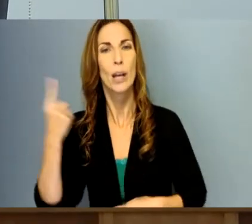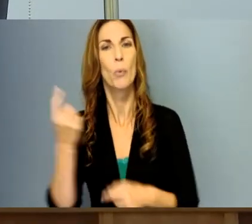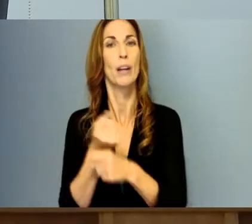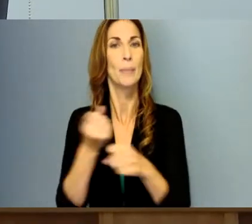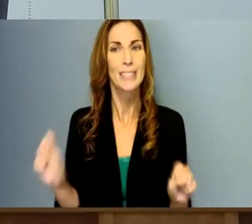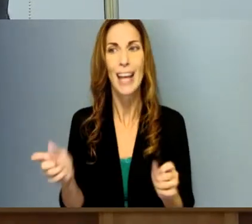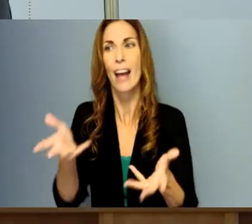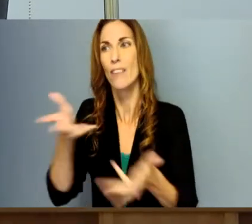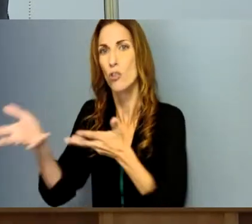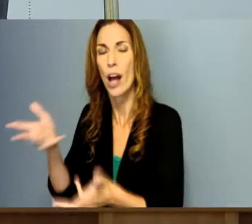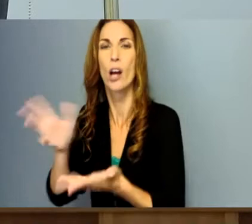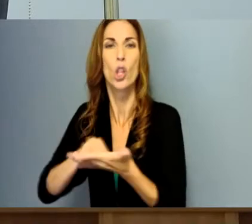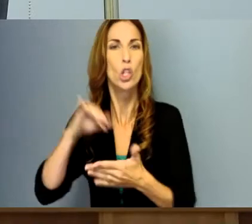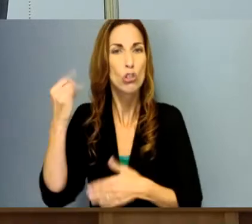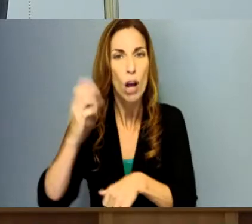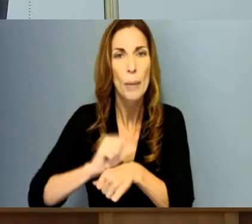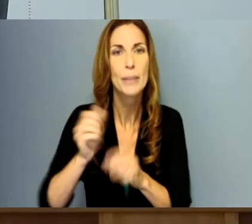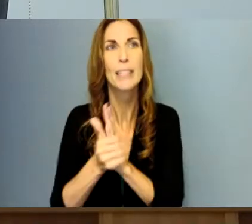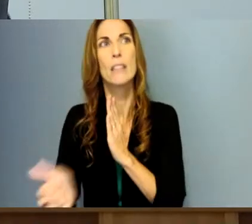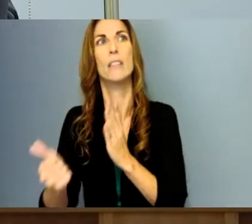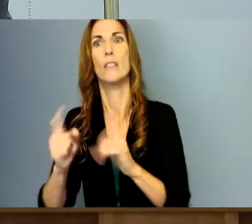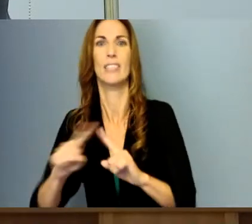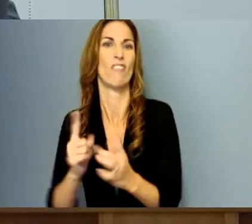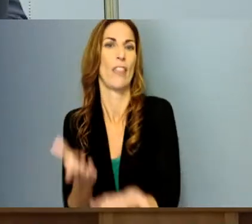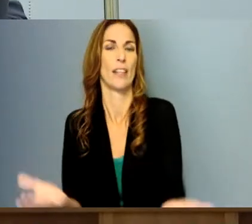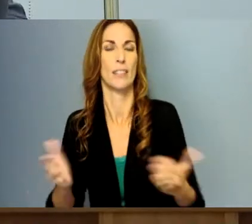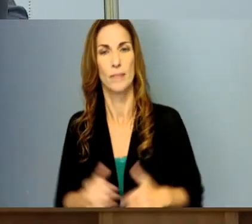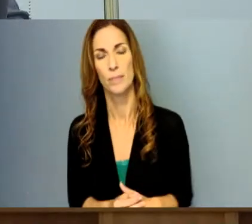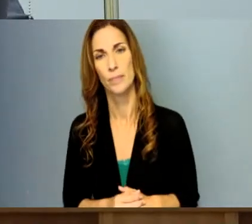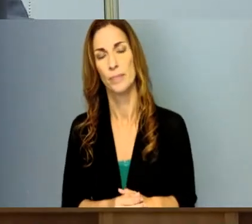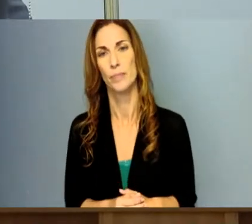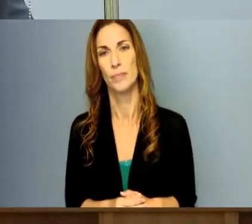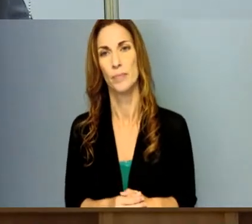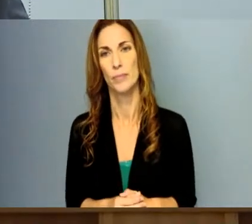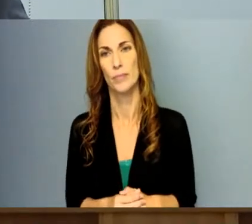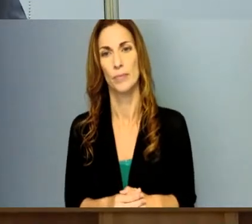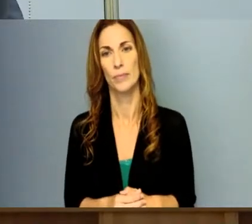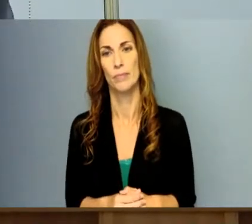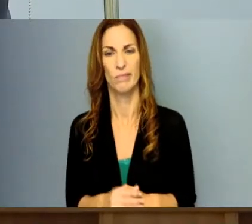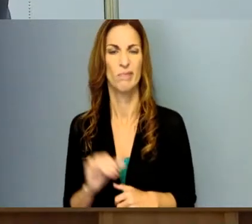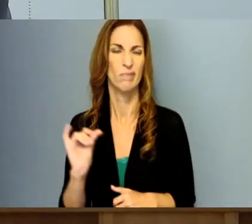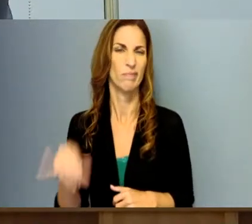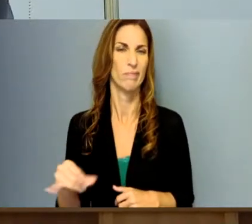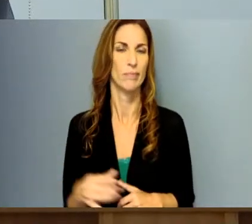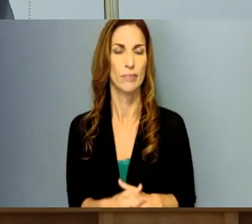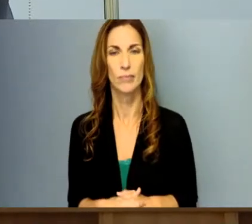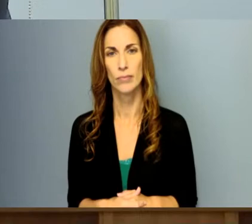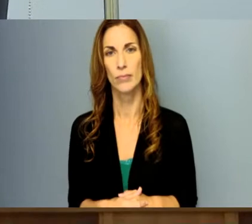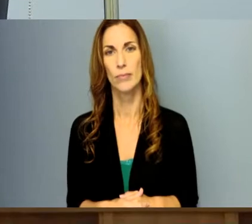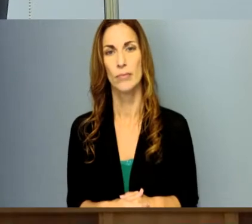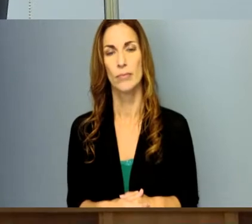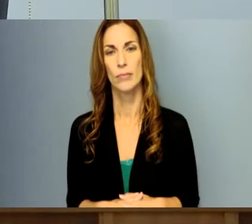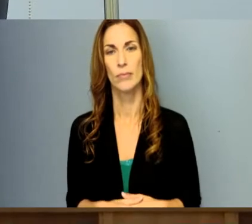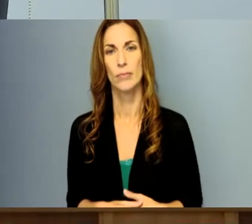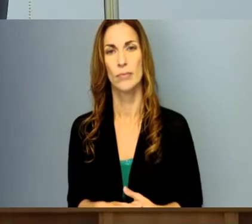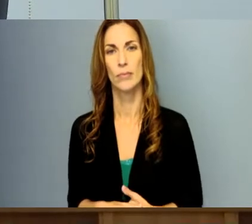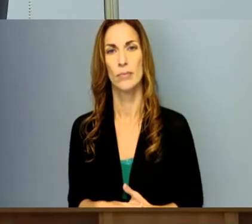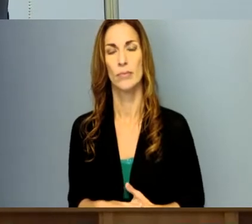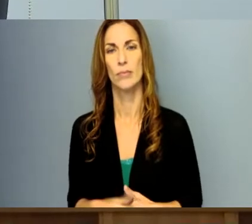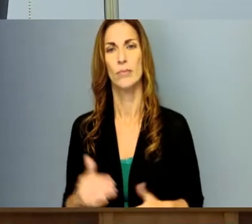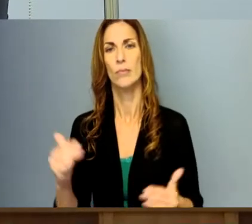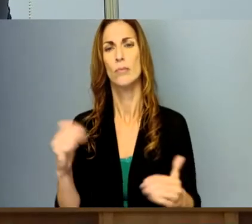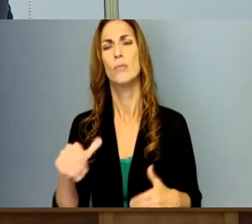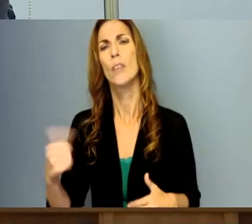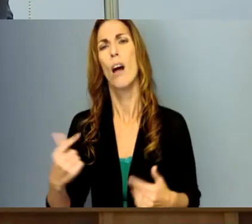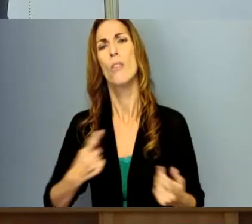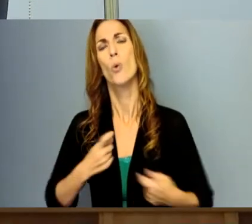can interact, they can learn job skills, they can do different things. So this is that. Mr. Regulo, there's a couple of